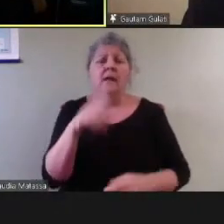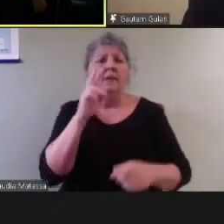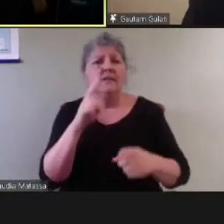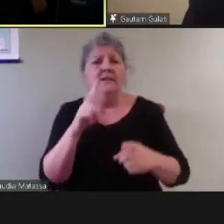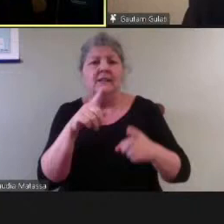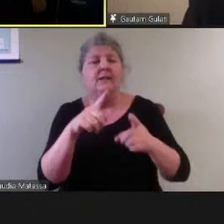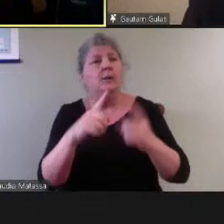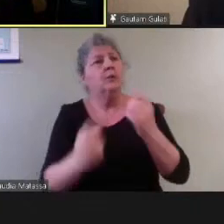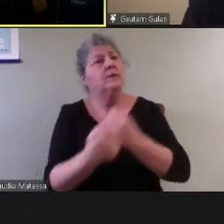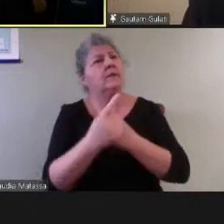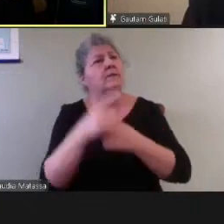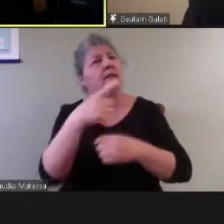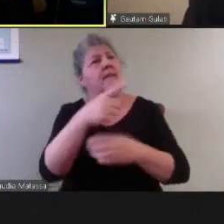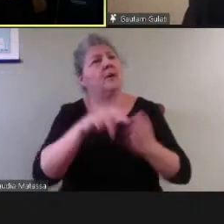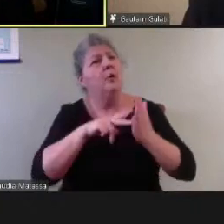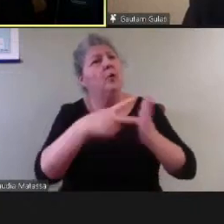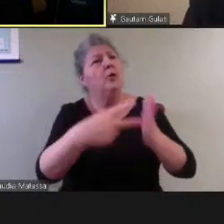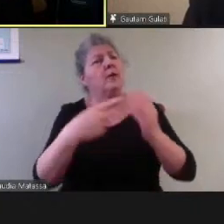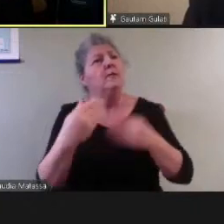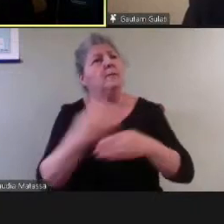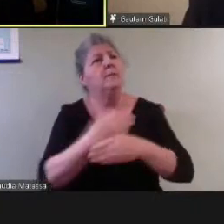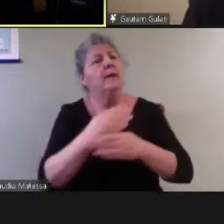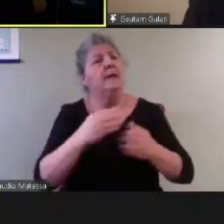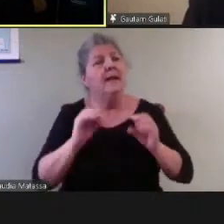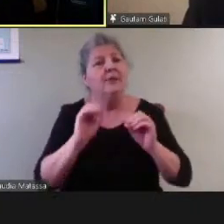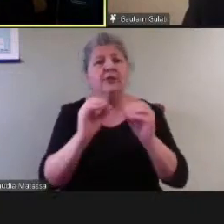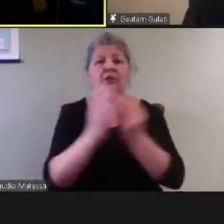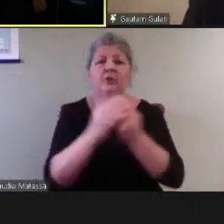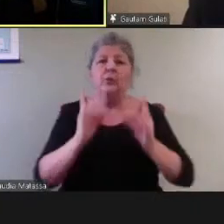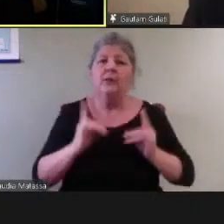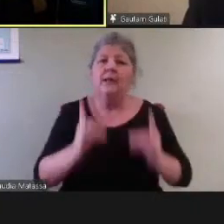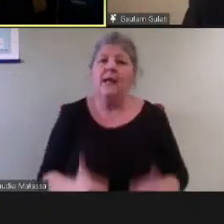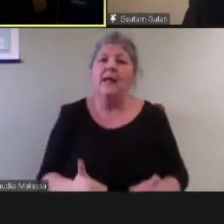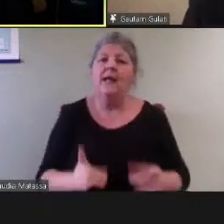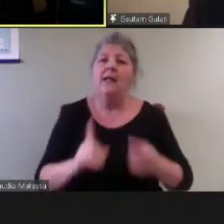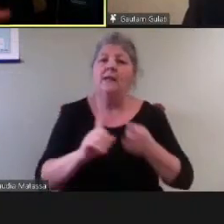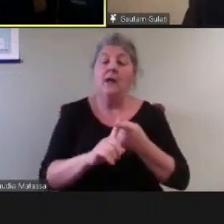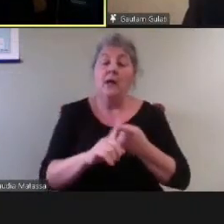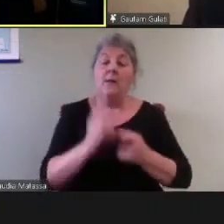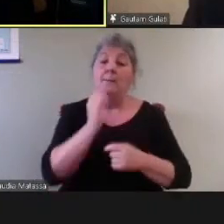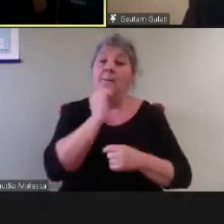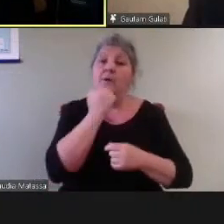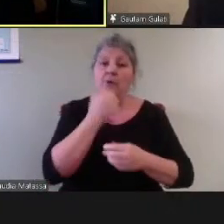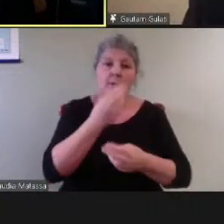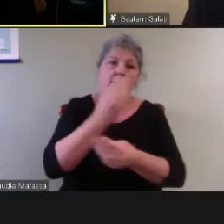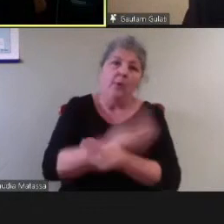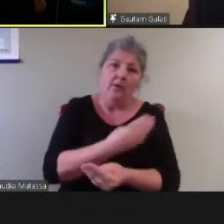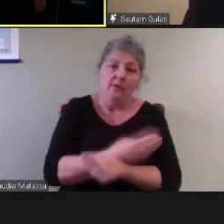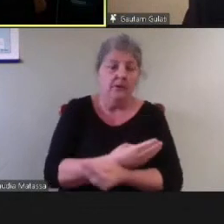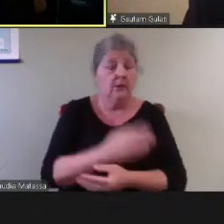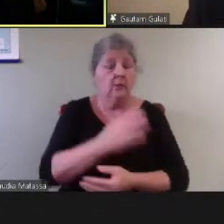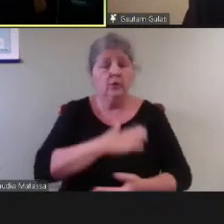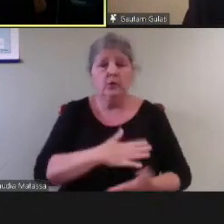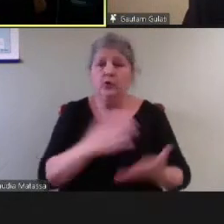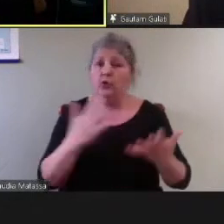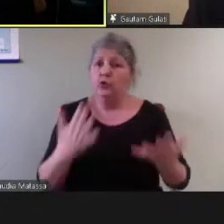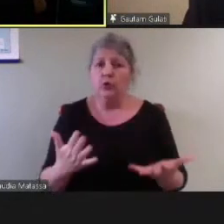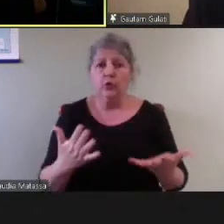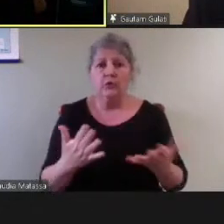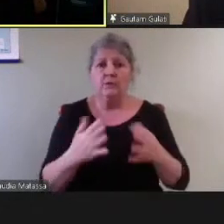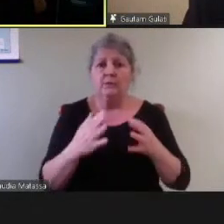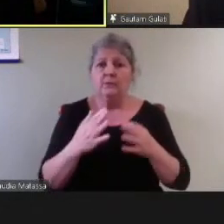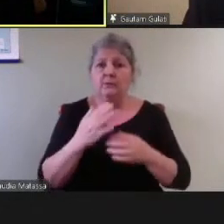an event organised by Education with Health on period poverty. I mean, it was just an incredible